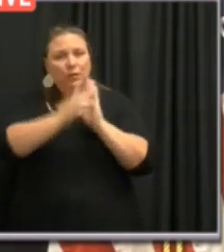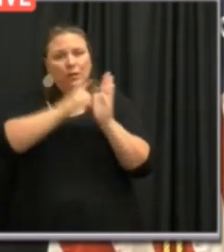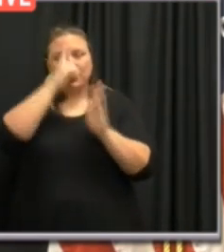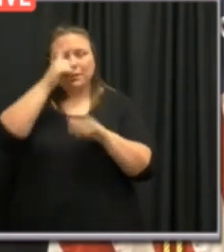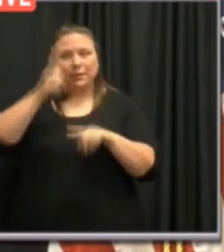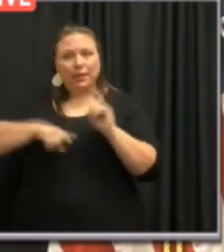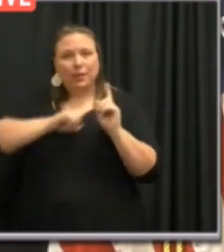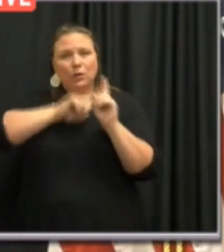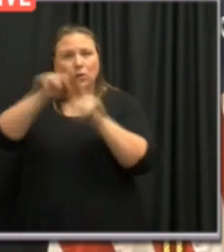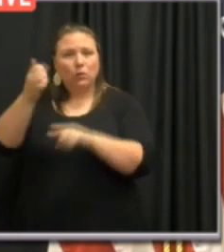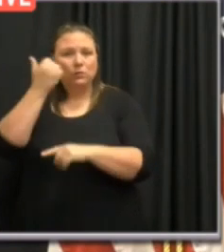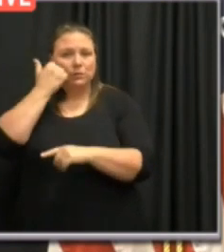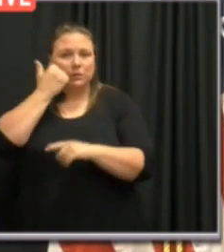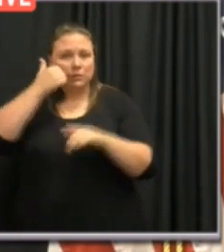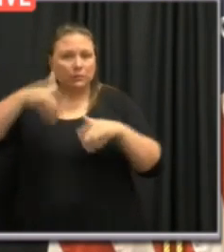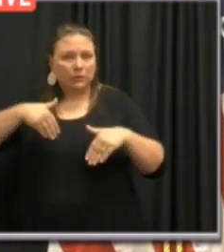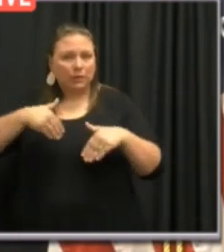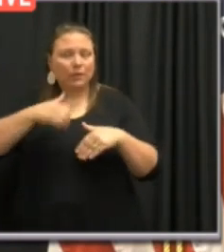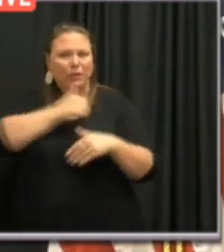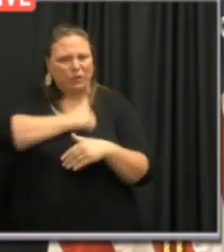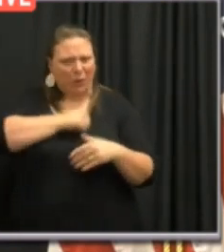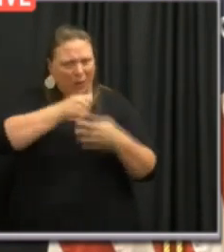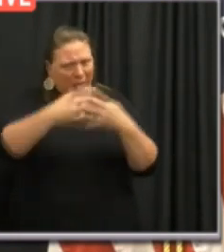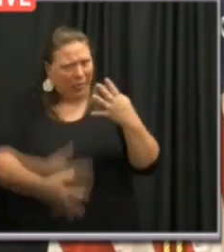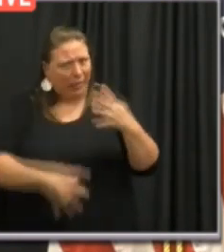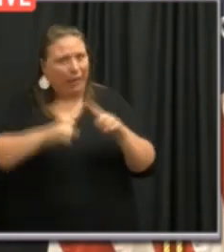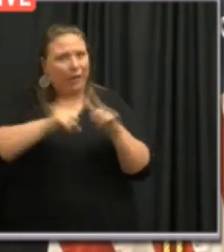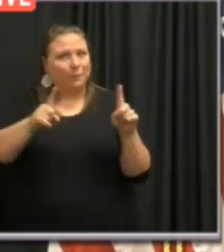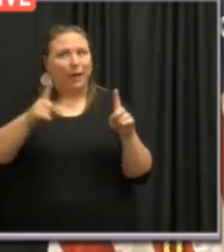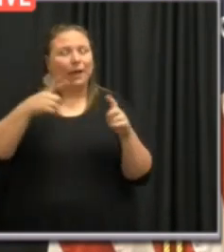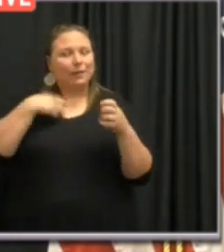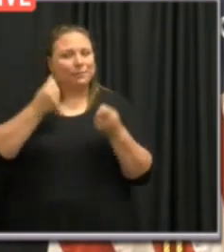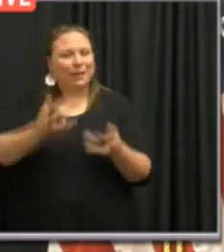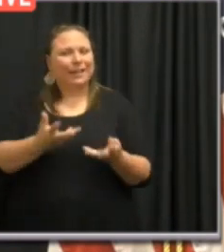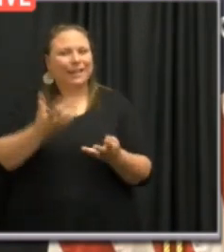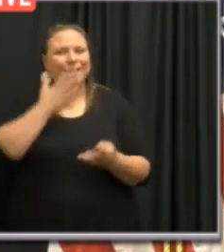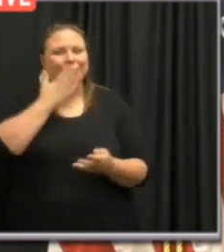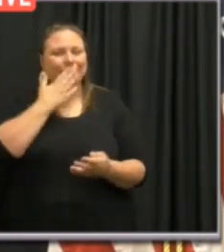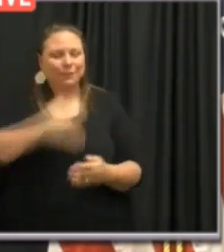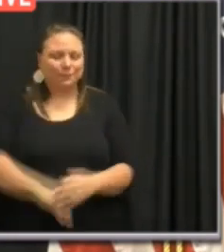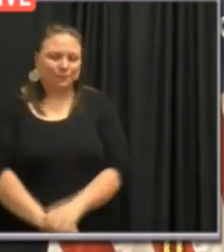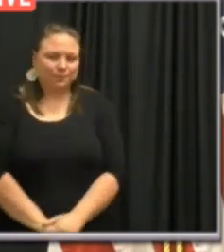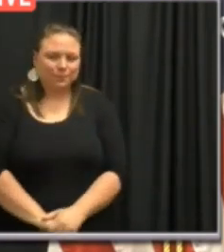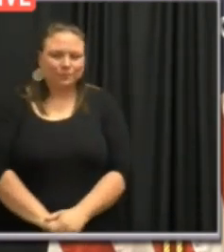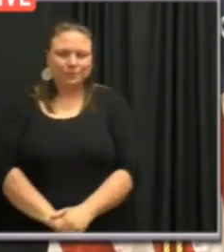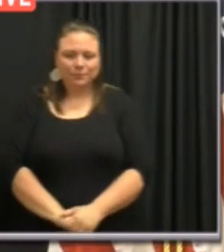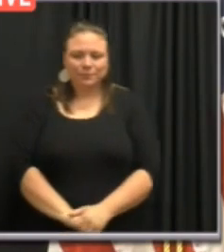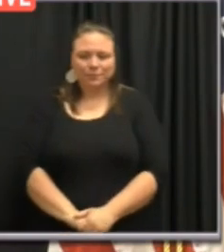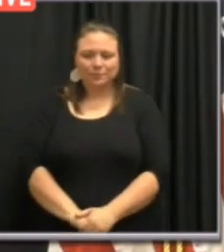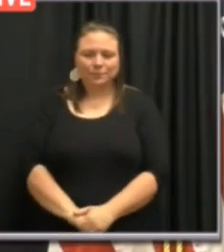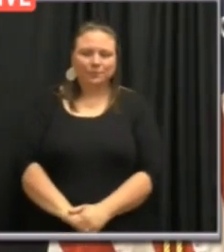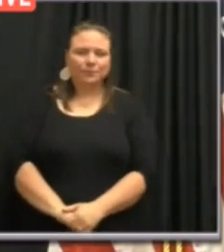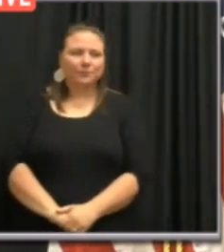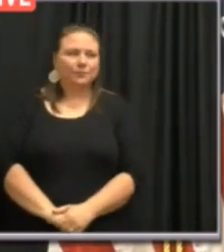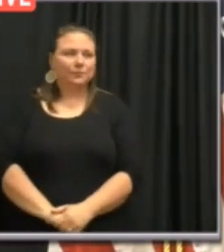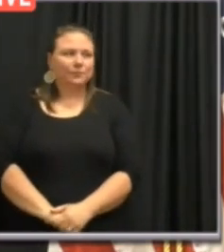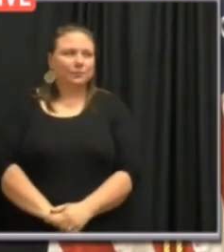dentist yet. Sorry for all the questions, but we have a lot of them today. Thank you. Thank you.